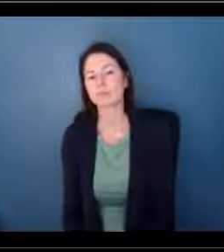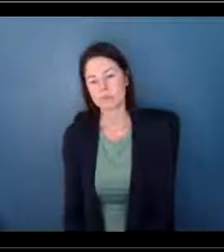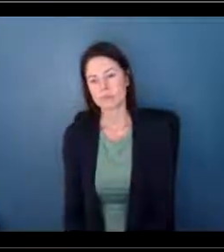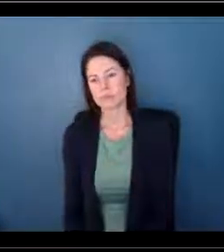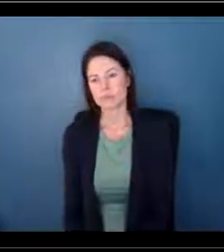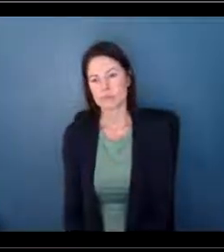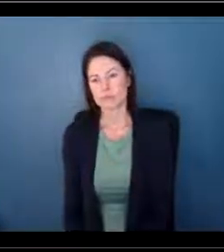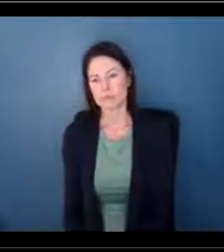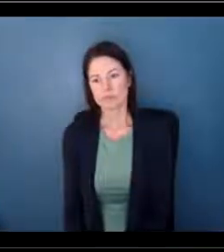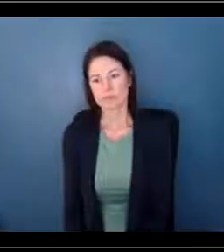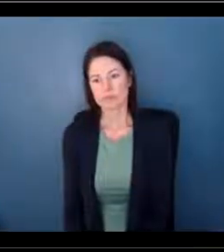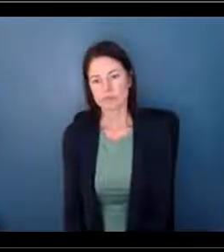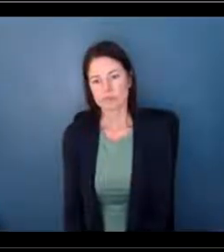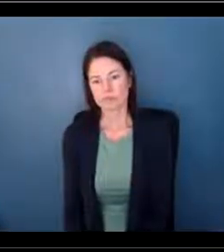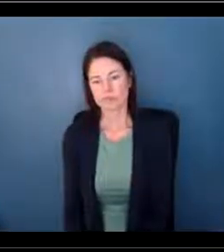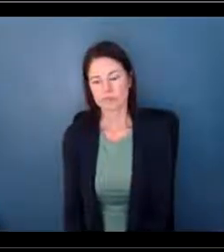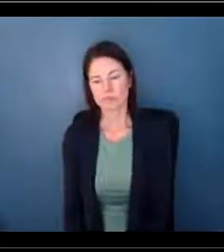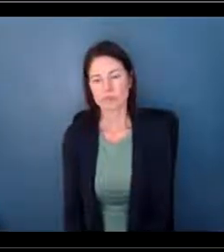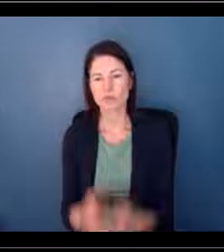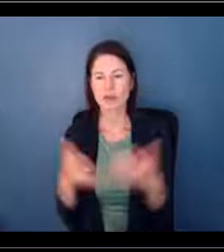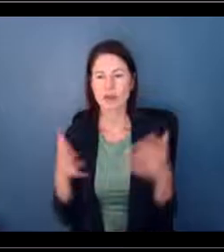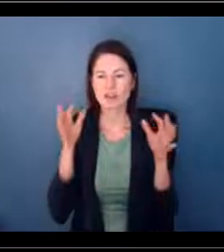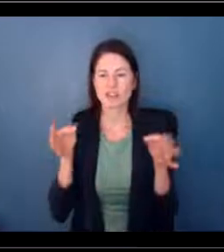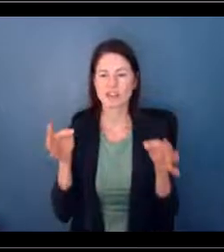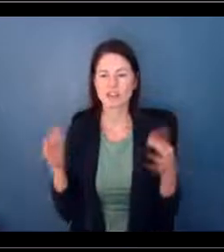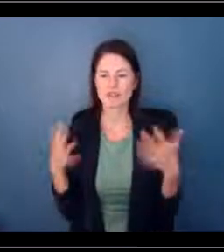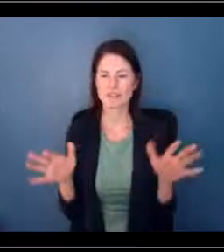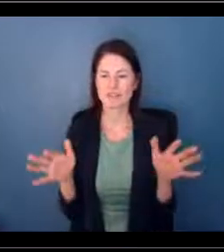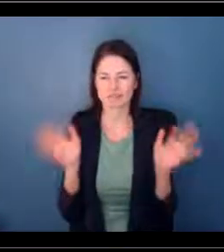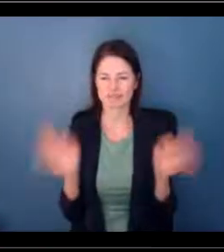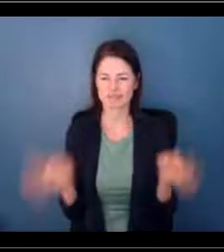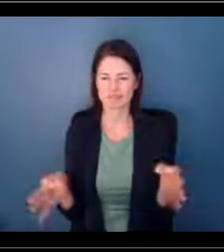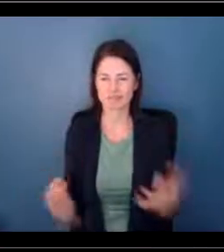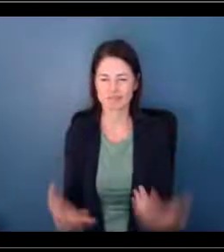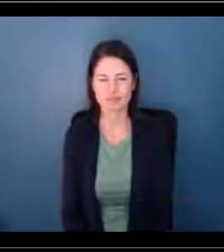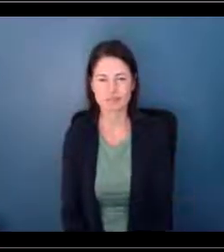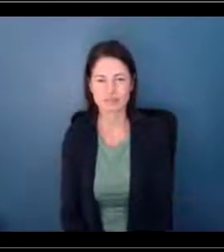been made. This is really, I think, geared around some of the